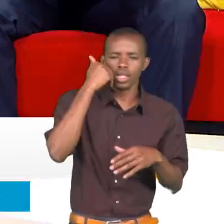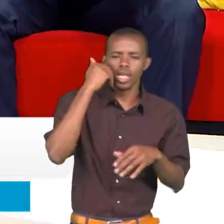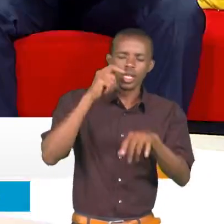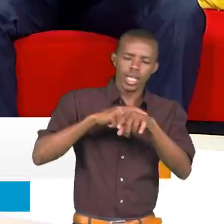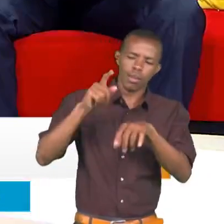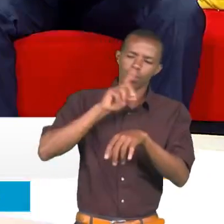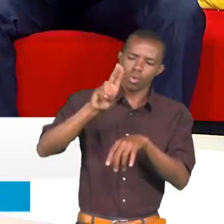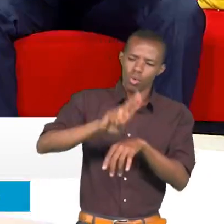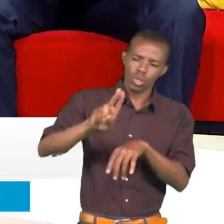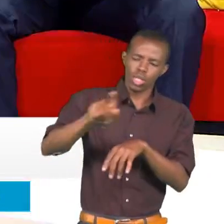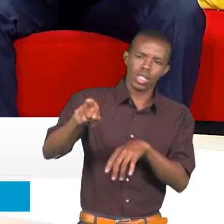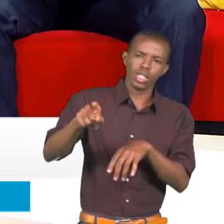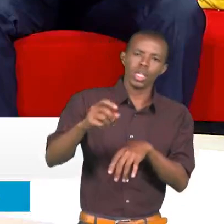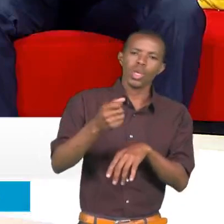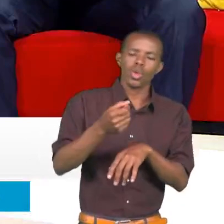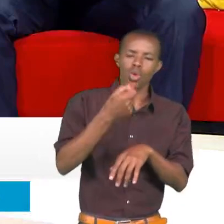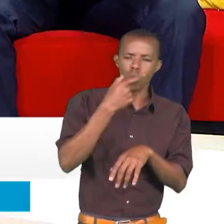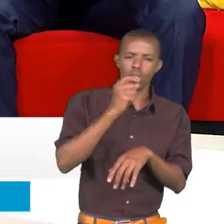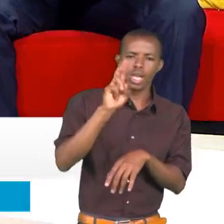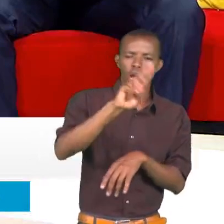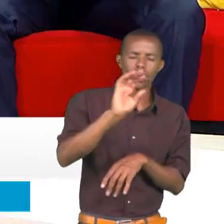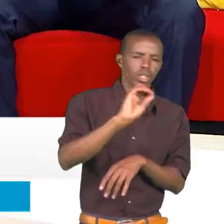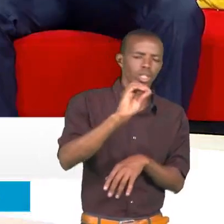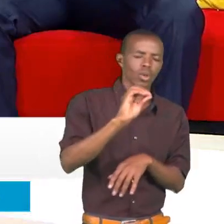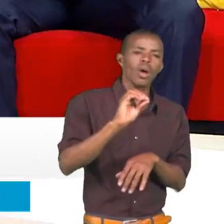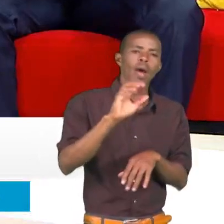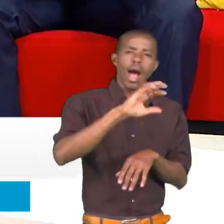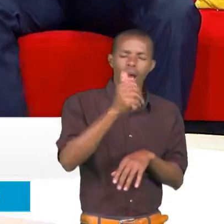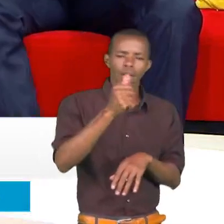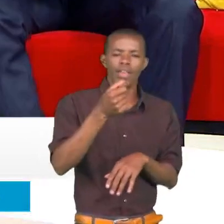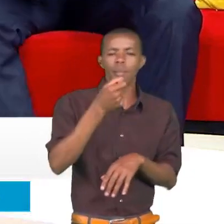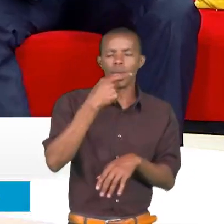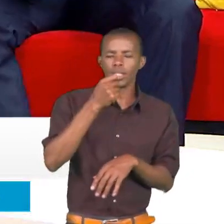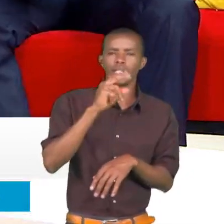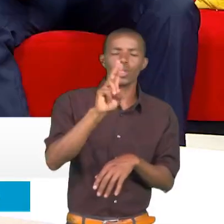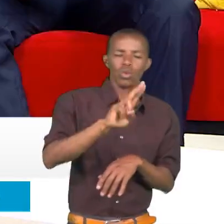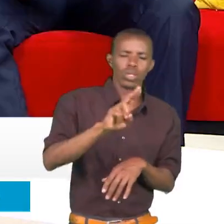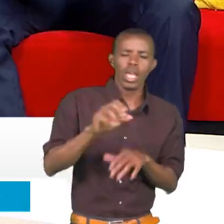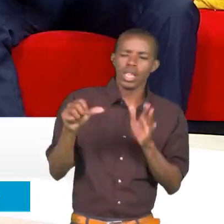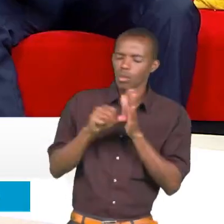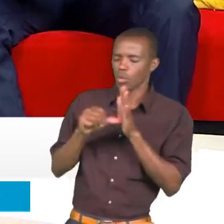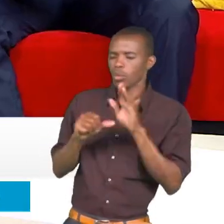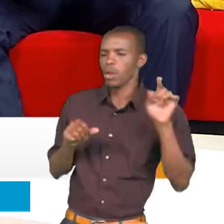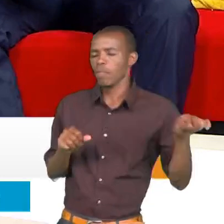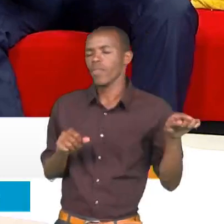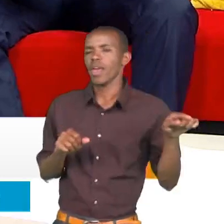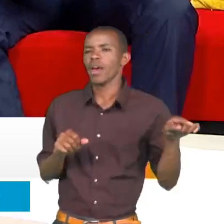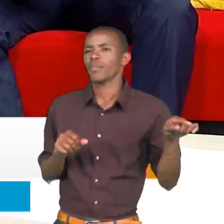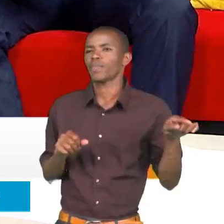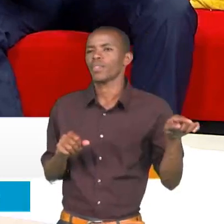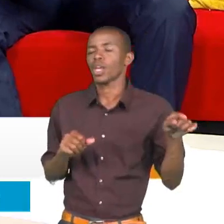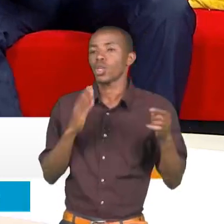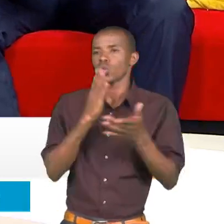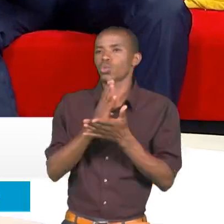PrEP, mm-hmm. PrEP should not be used alone. Yeah. PrEP should be used with also other means. And of that's it. The problem. Now that's where I was coming to, yes. because it's